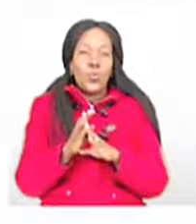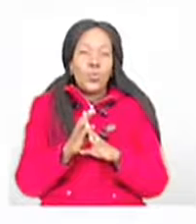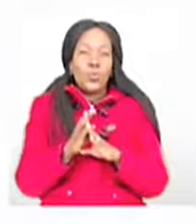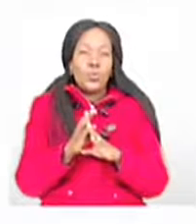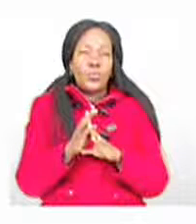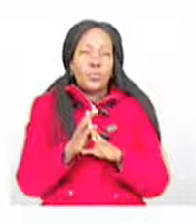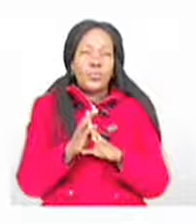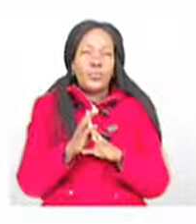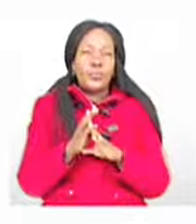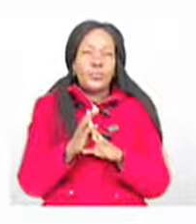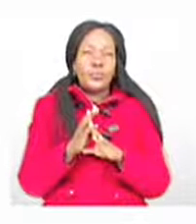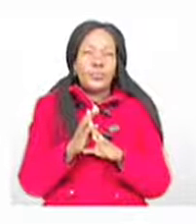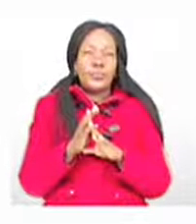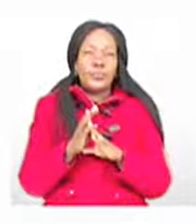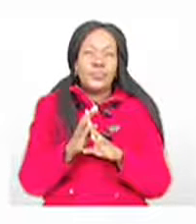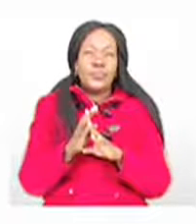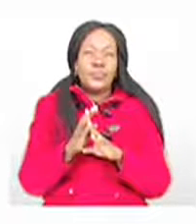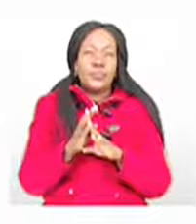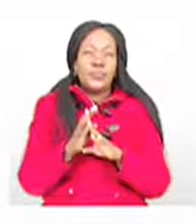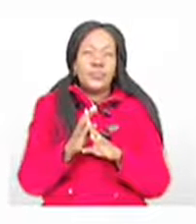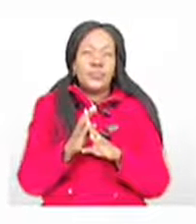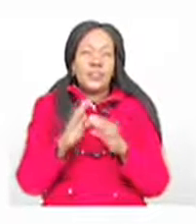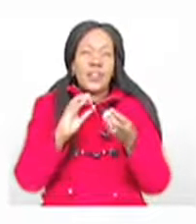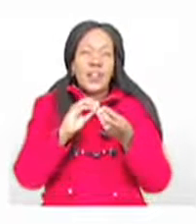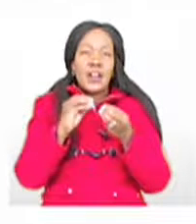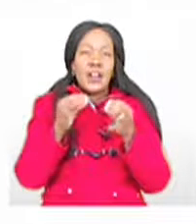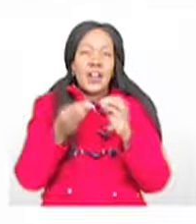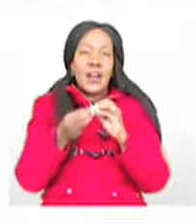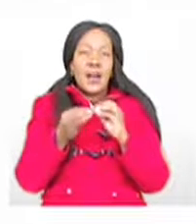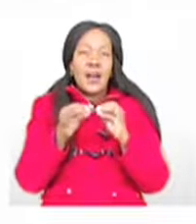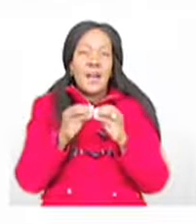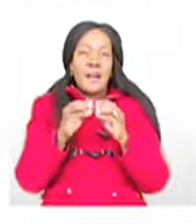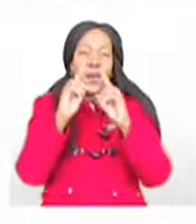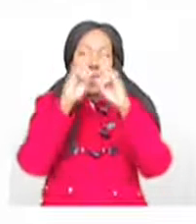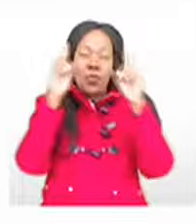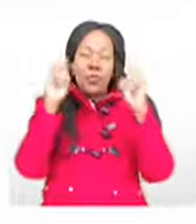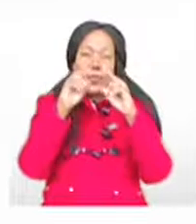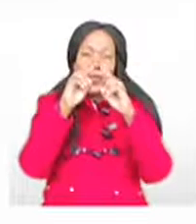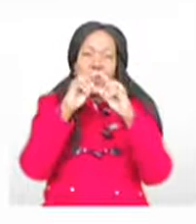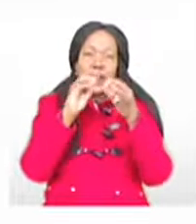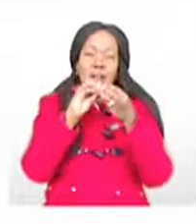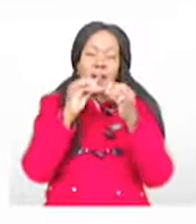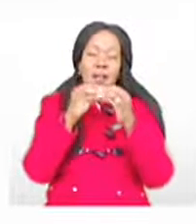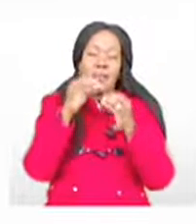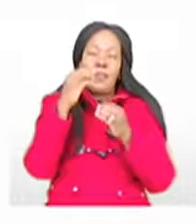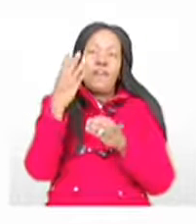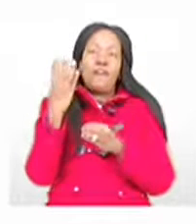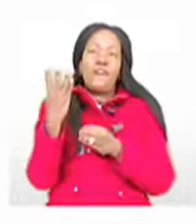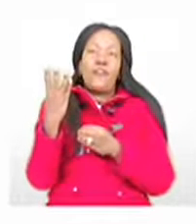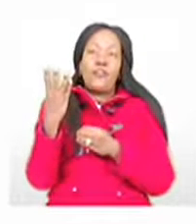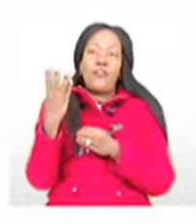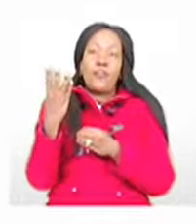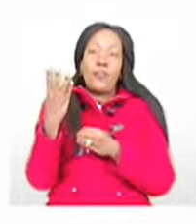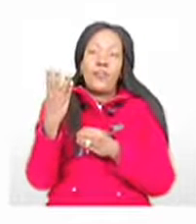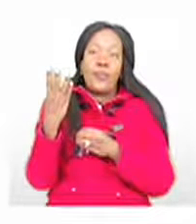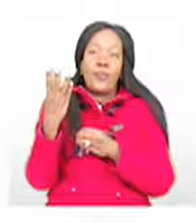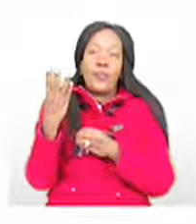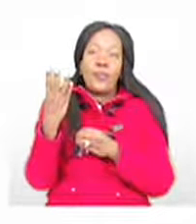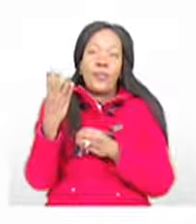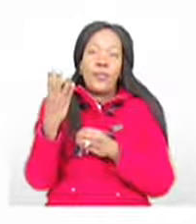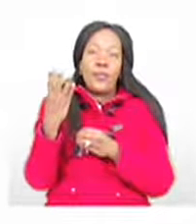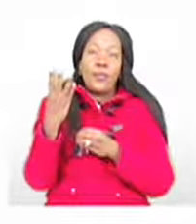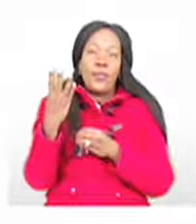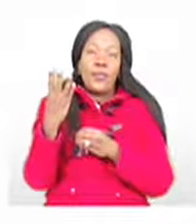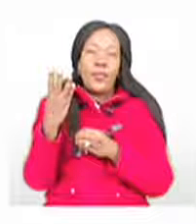booklet again on block number 4. The